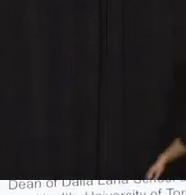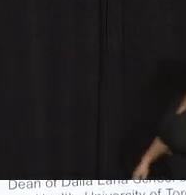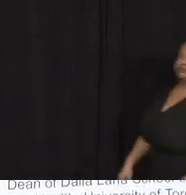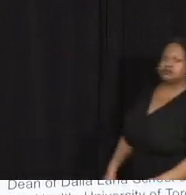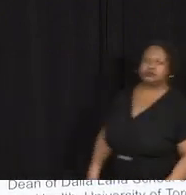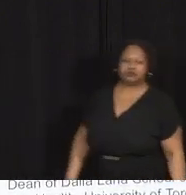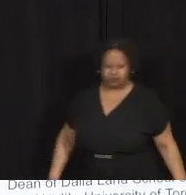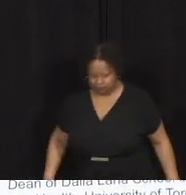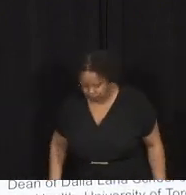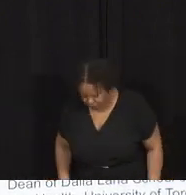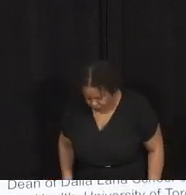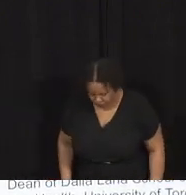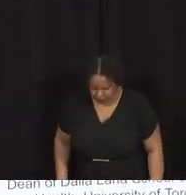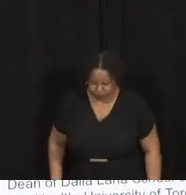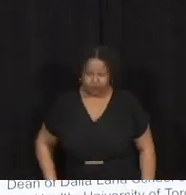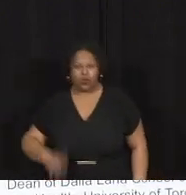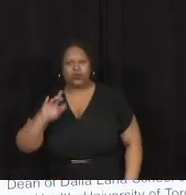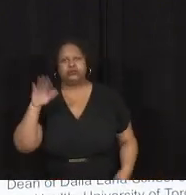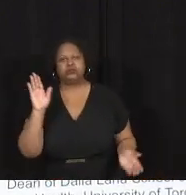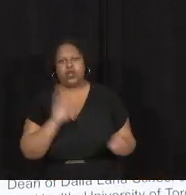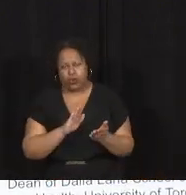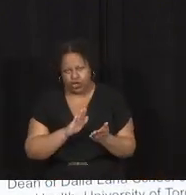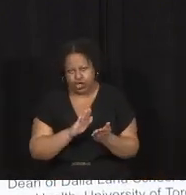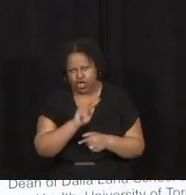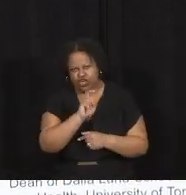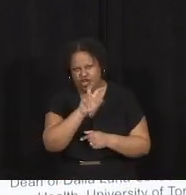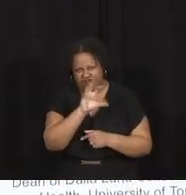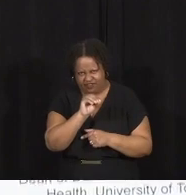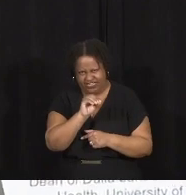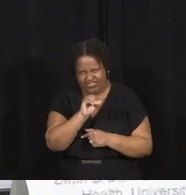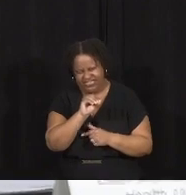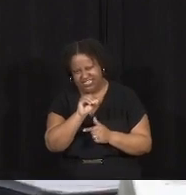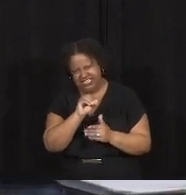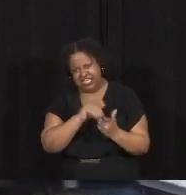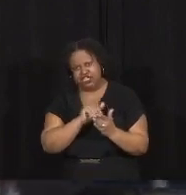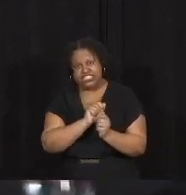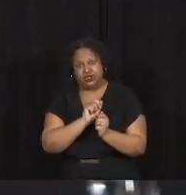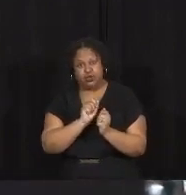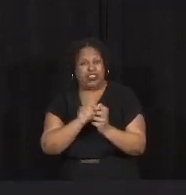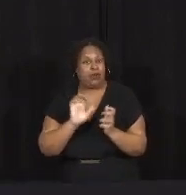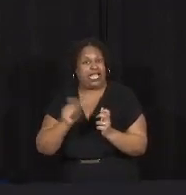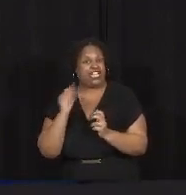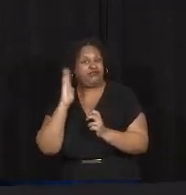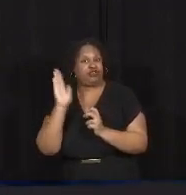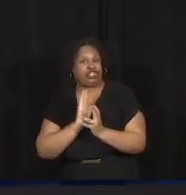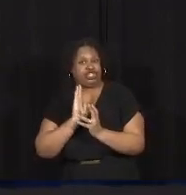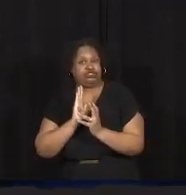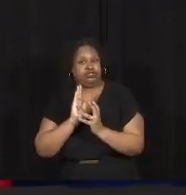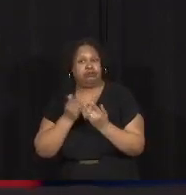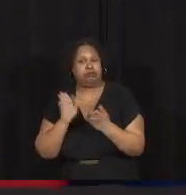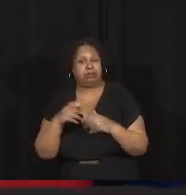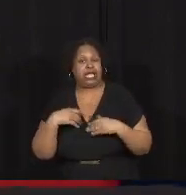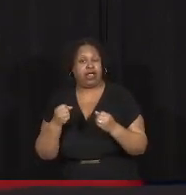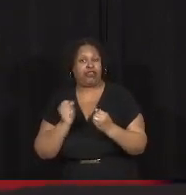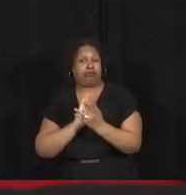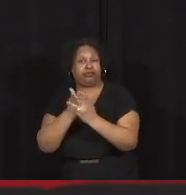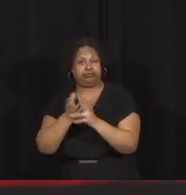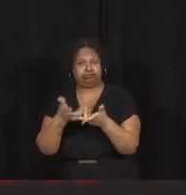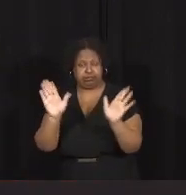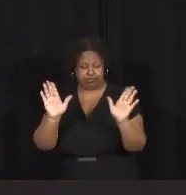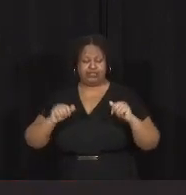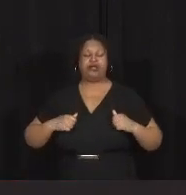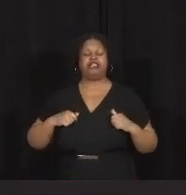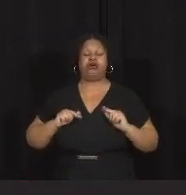intervention. With that, I'll turn it back over to Dr. Donnelly. Steny, thank you. Ladies and gentlemen,